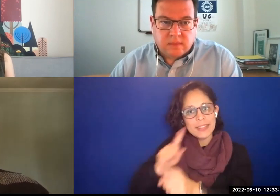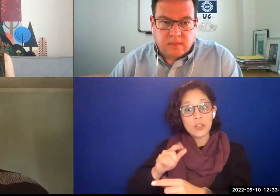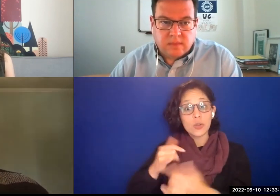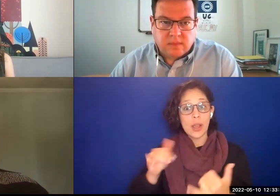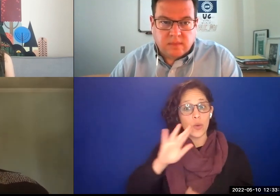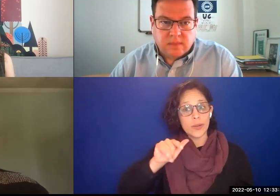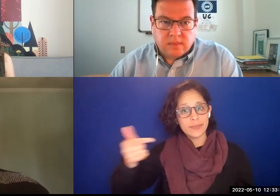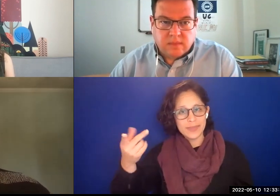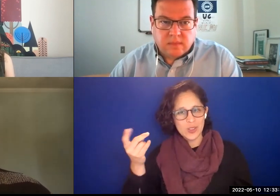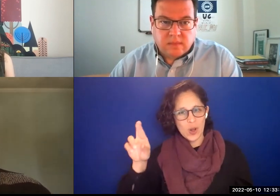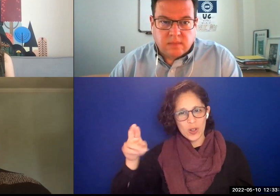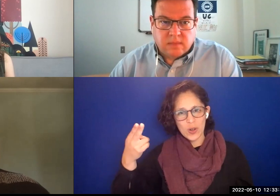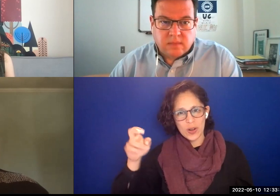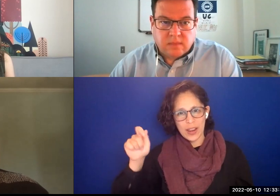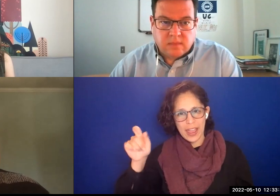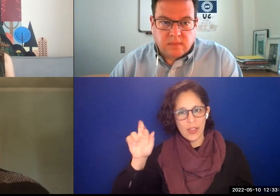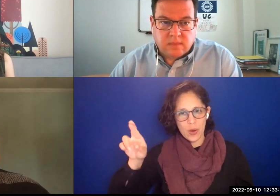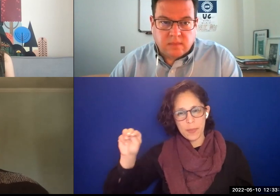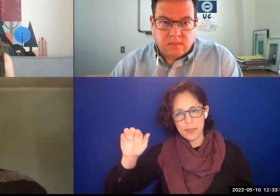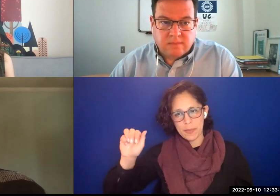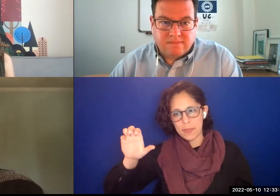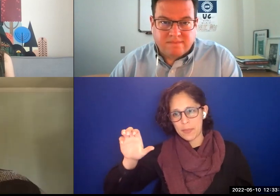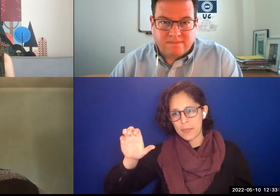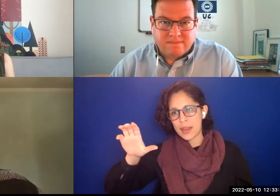Heather McCarty, who's going to introduce today's speaker.